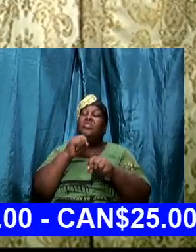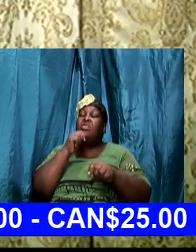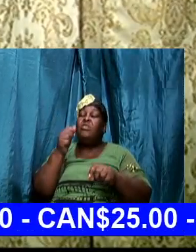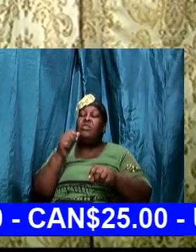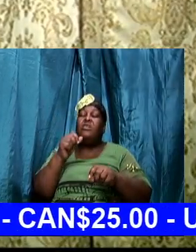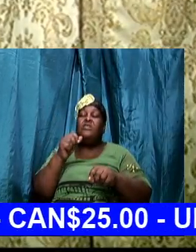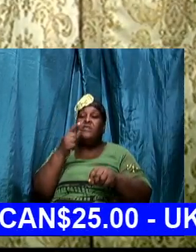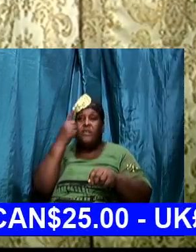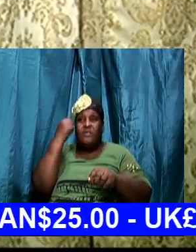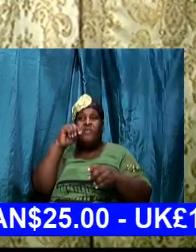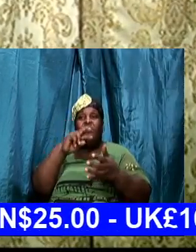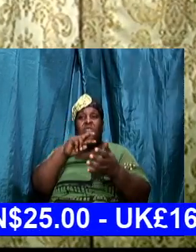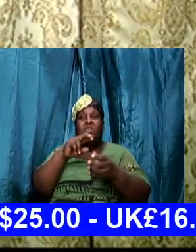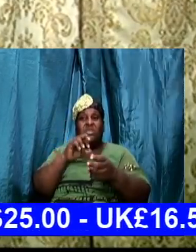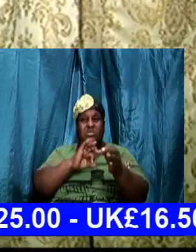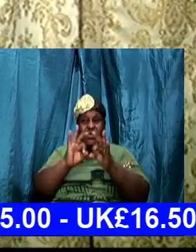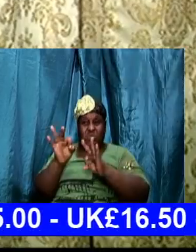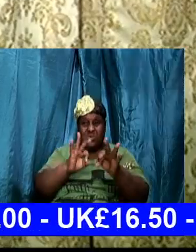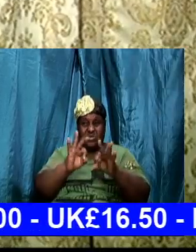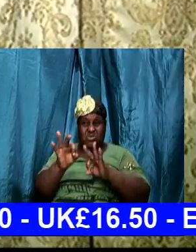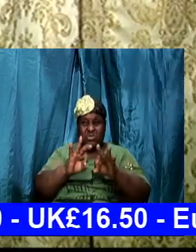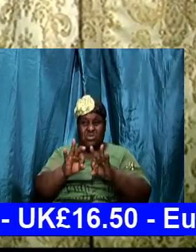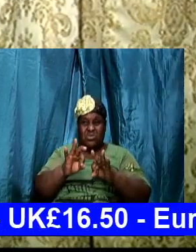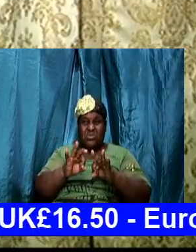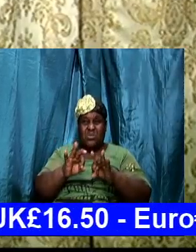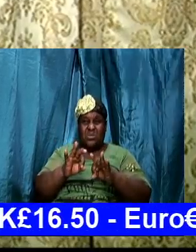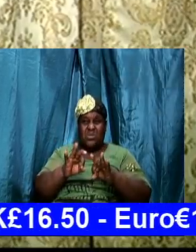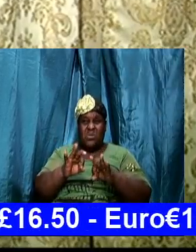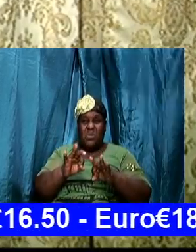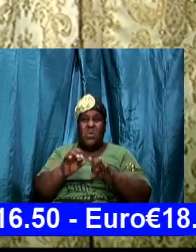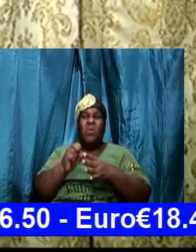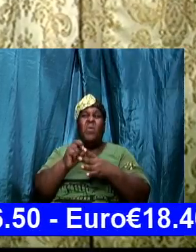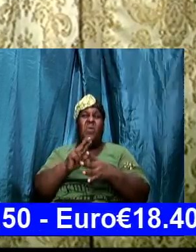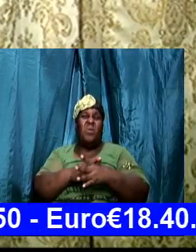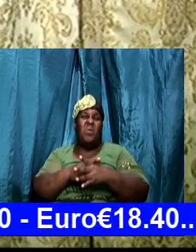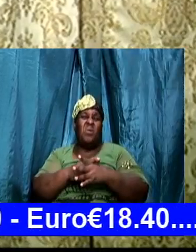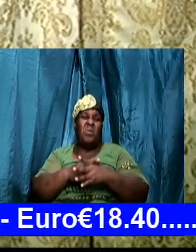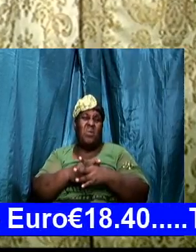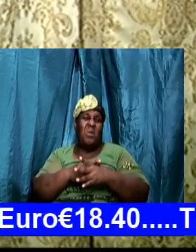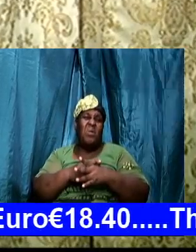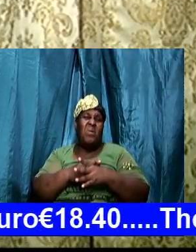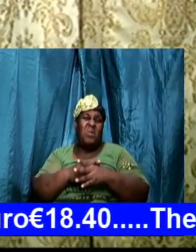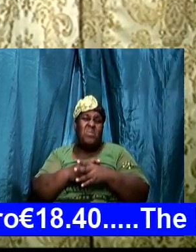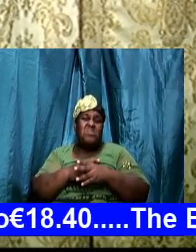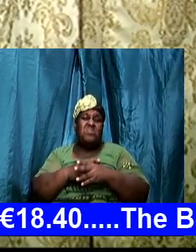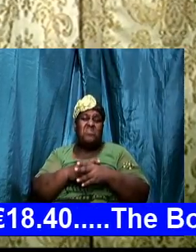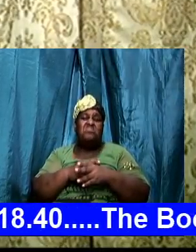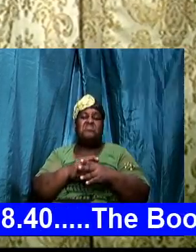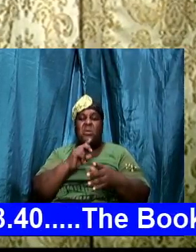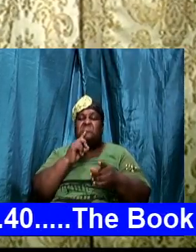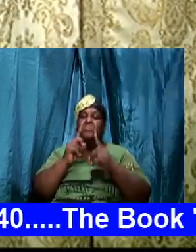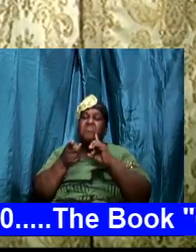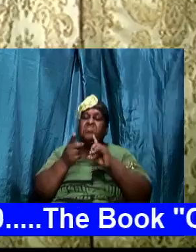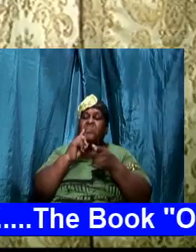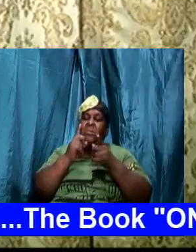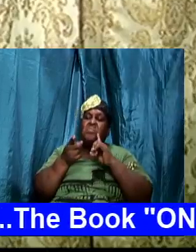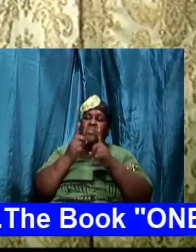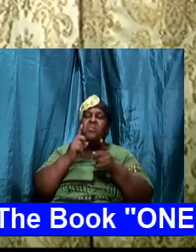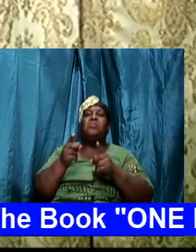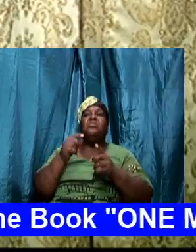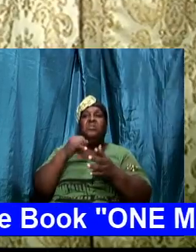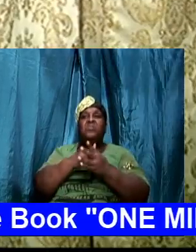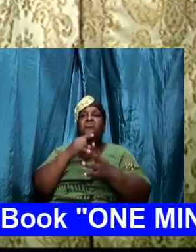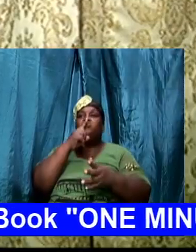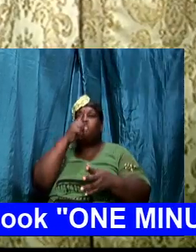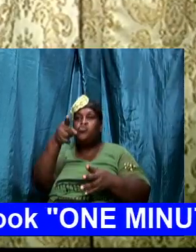interpretation. That's not up for discussion and rationalization. It is absolute. It is the Word of God. It is